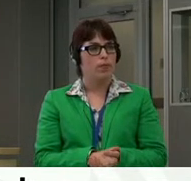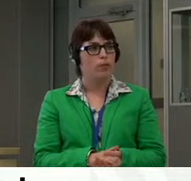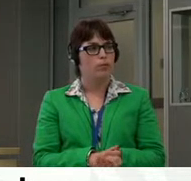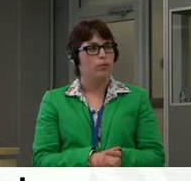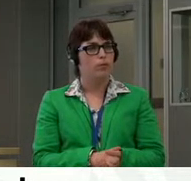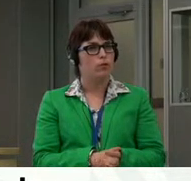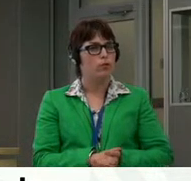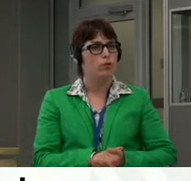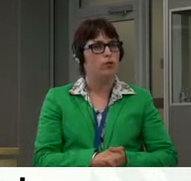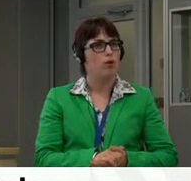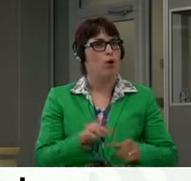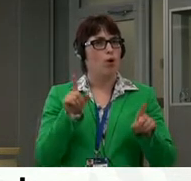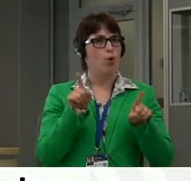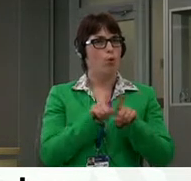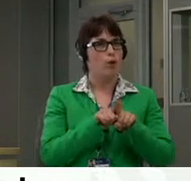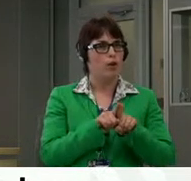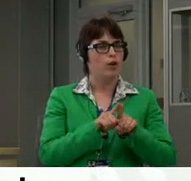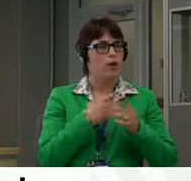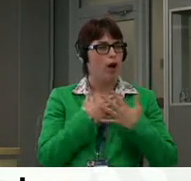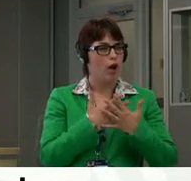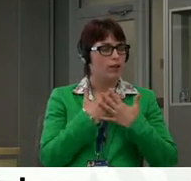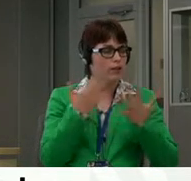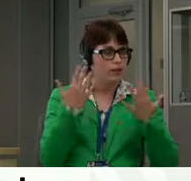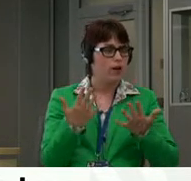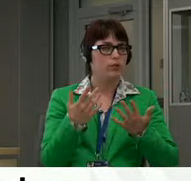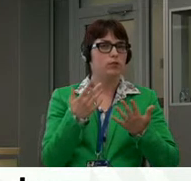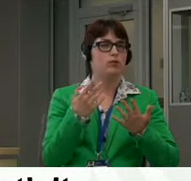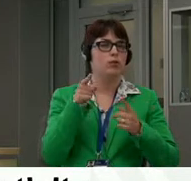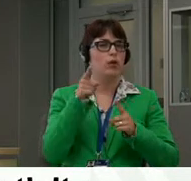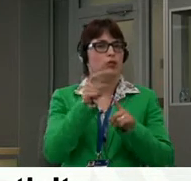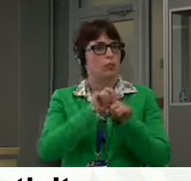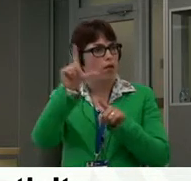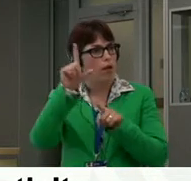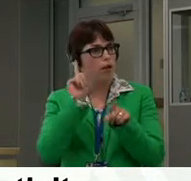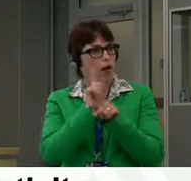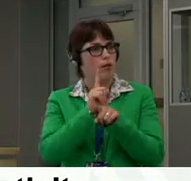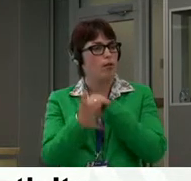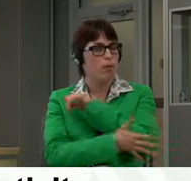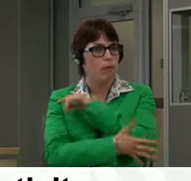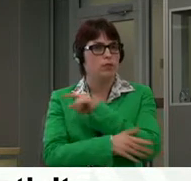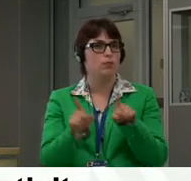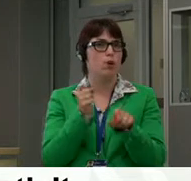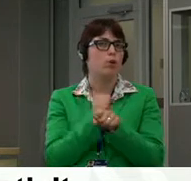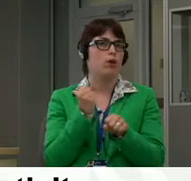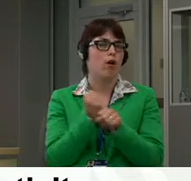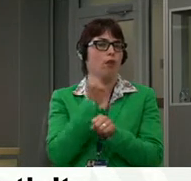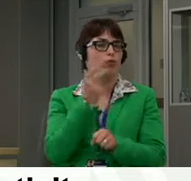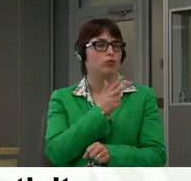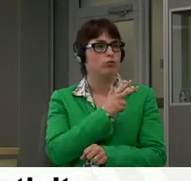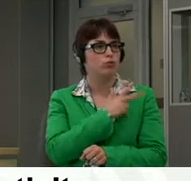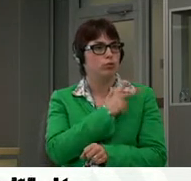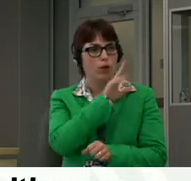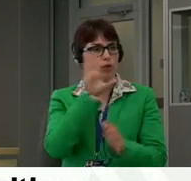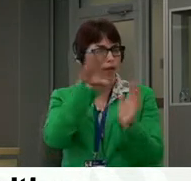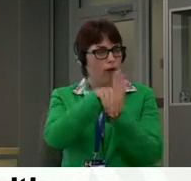and inactivity rates, poverty, and social exclusion of persons with disabilities.